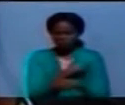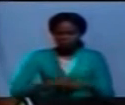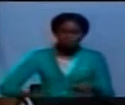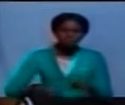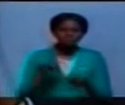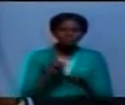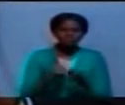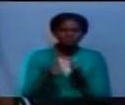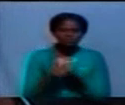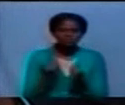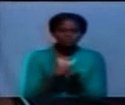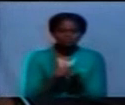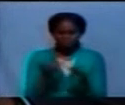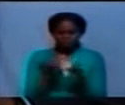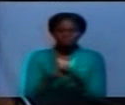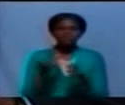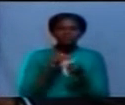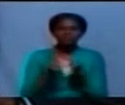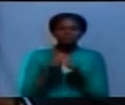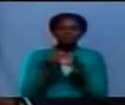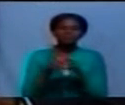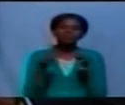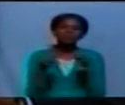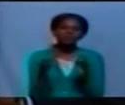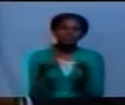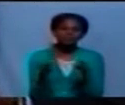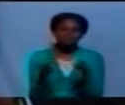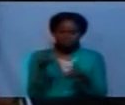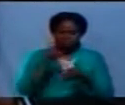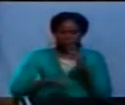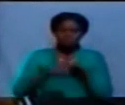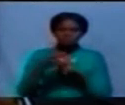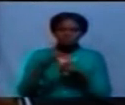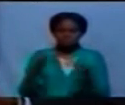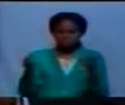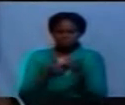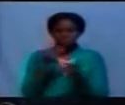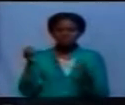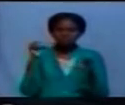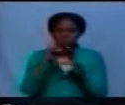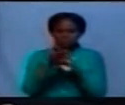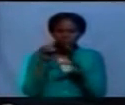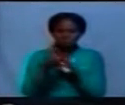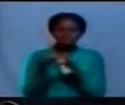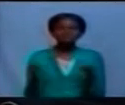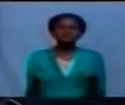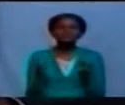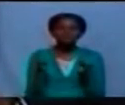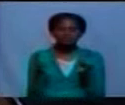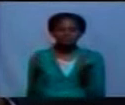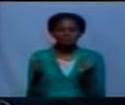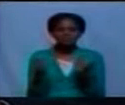liquidity crunch on the market. The cost of new deposits skyrocketed to as